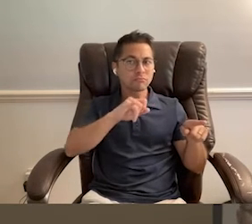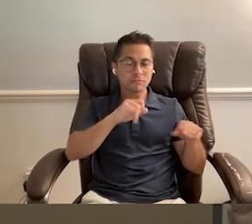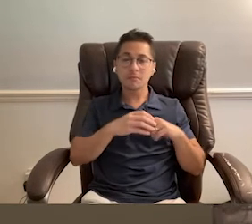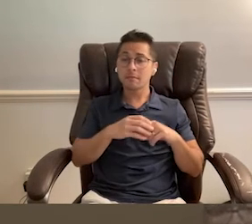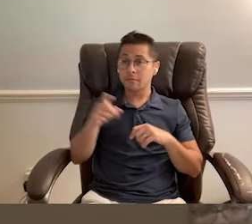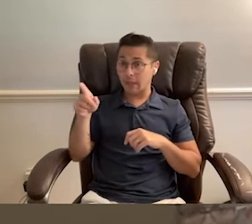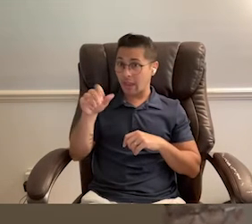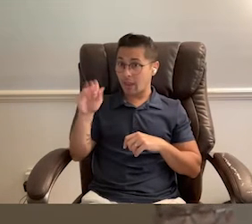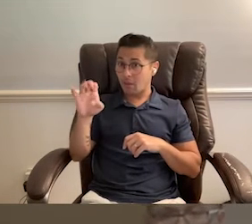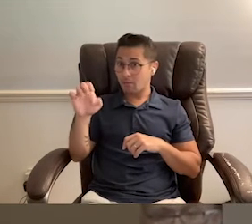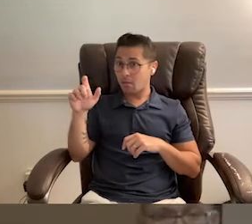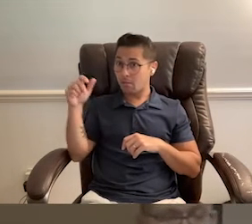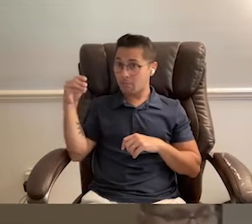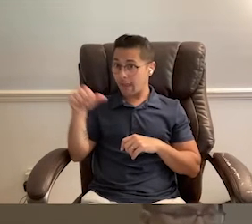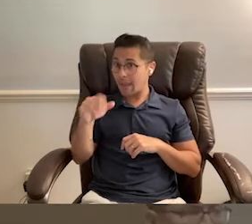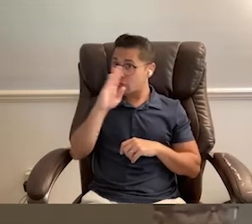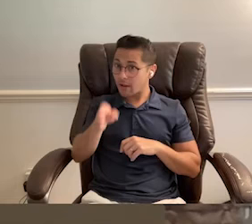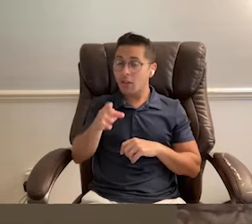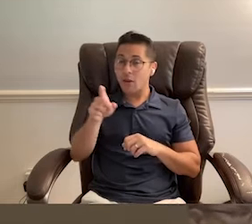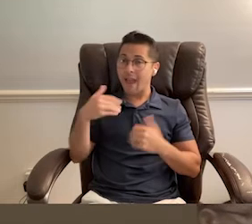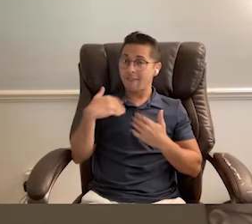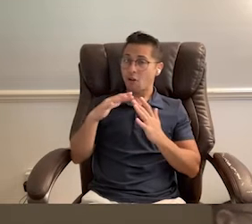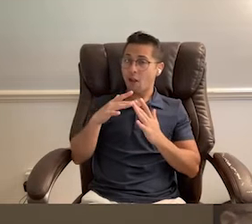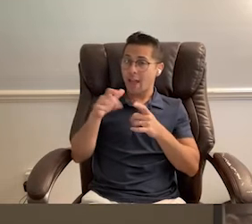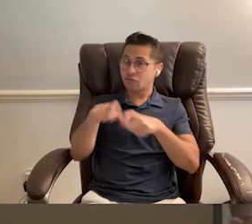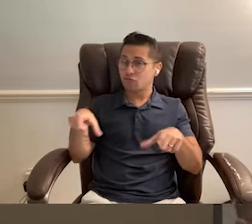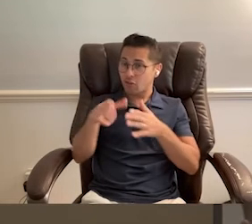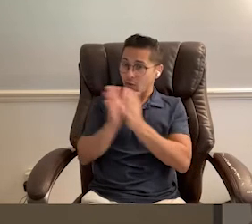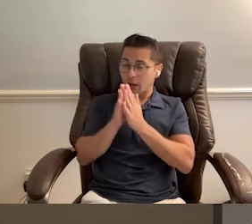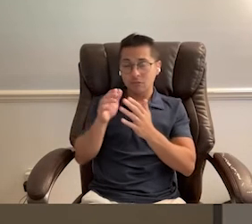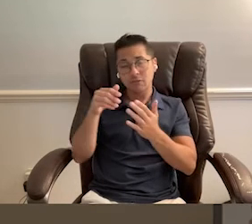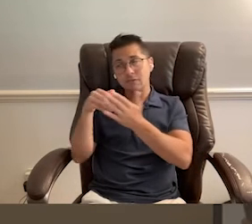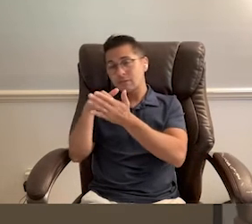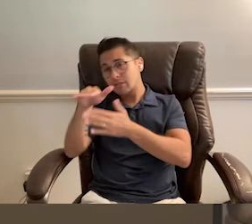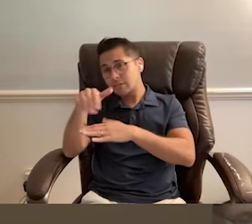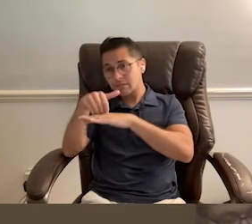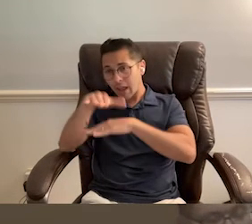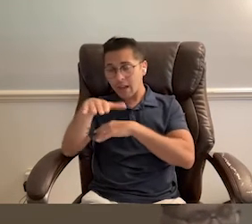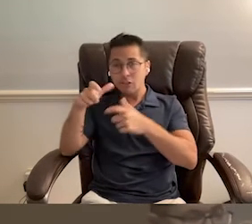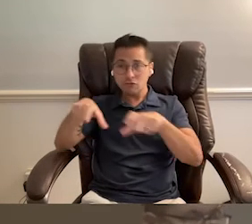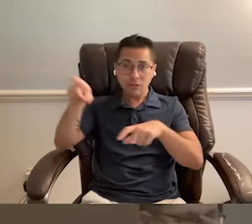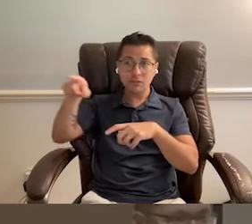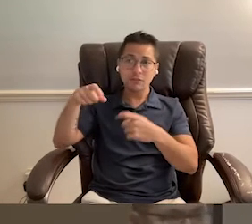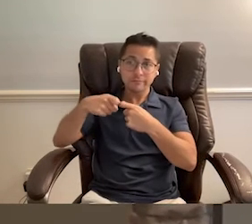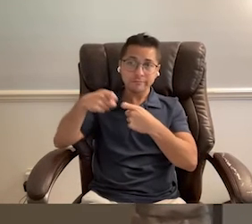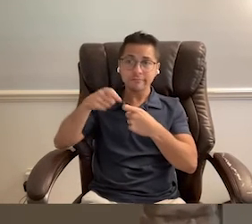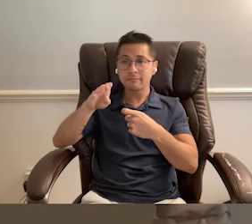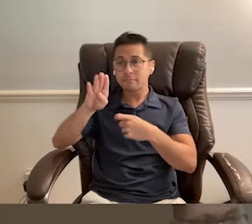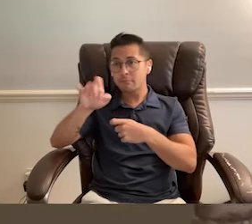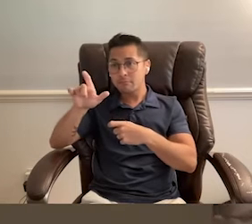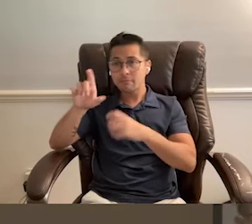have an online check request, so you can say just send the check to the utility department or for the mortgage. There is a